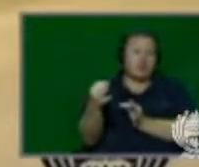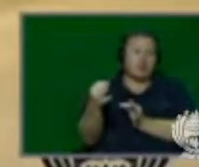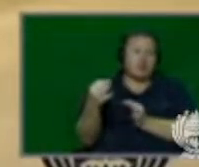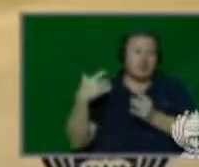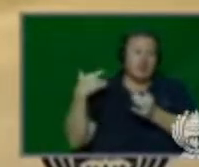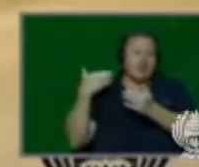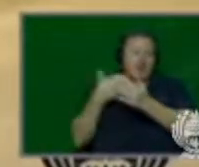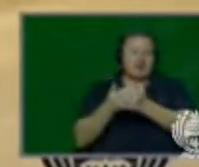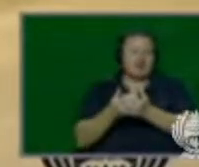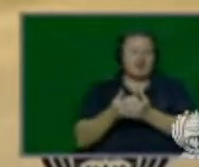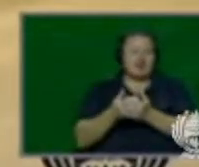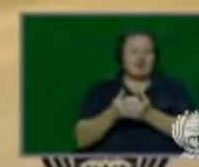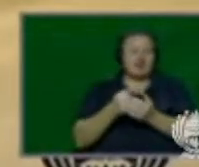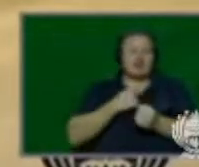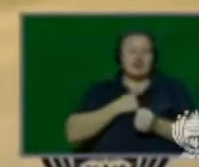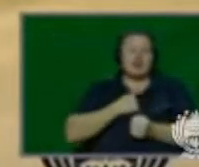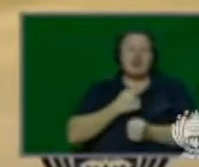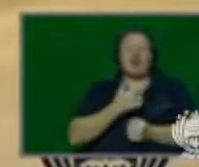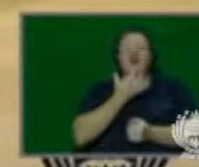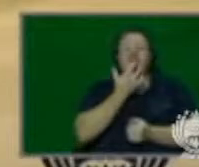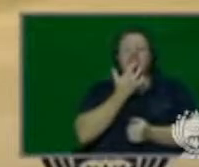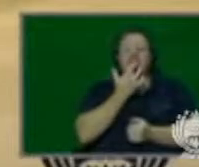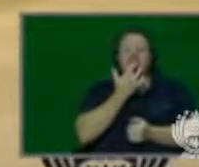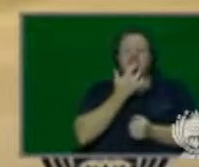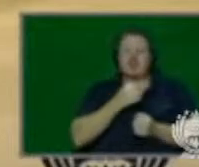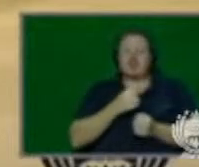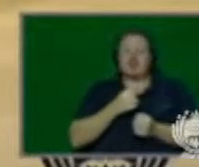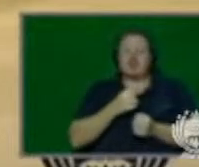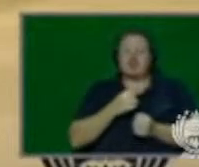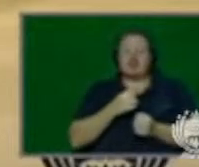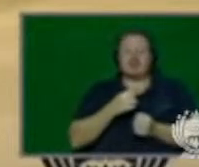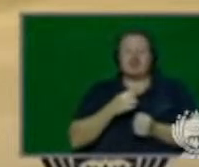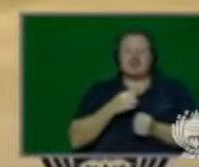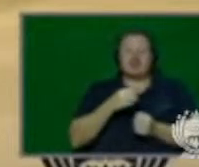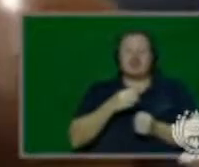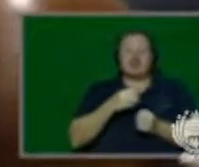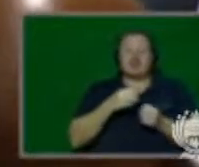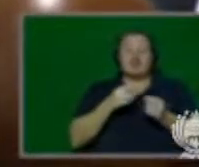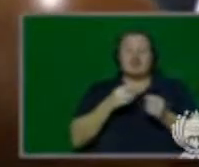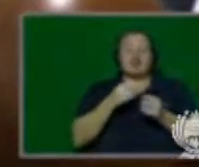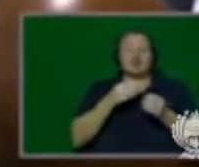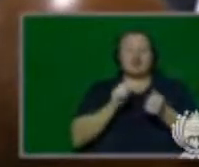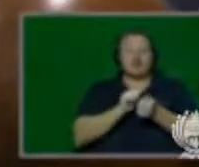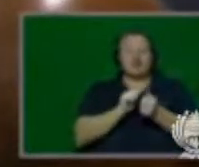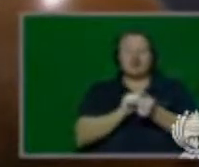until my favorite club wins. That is Kaizer Chiefs.